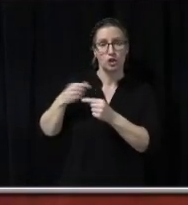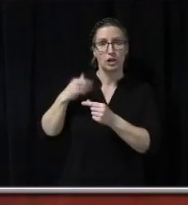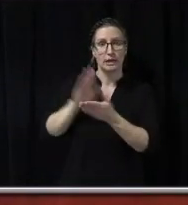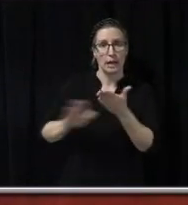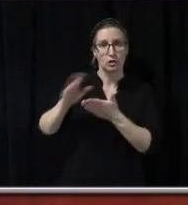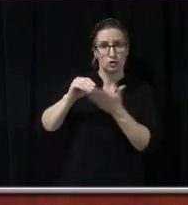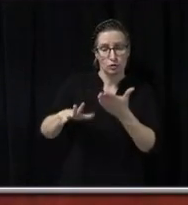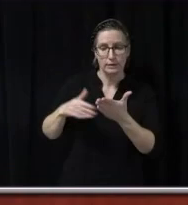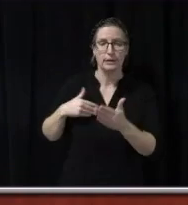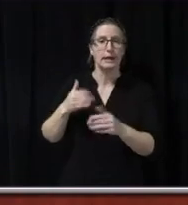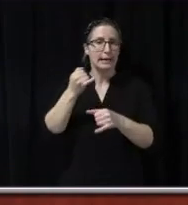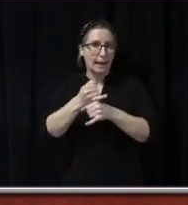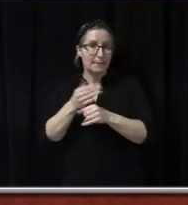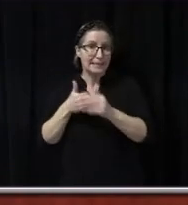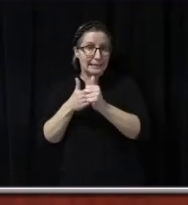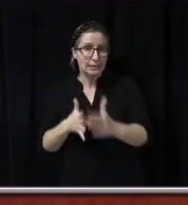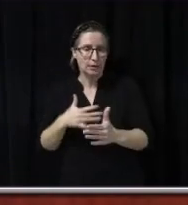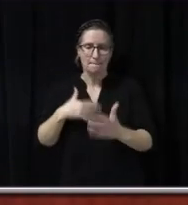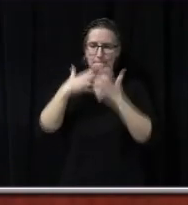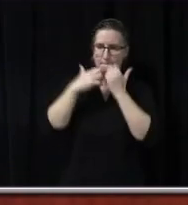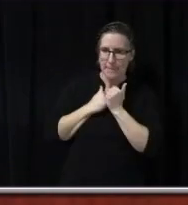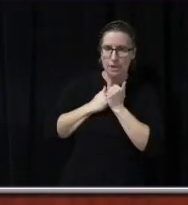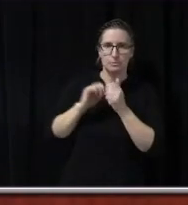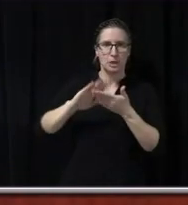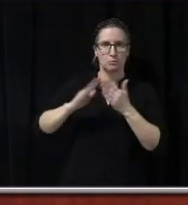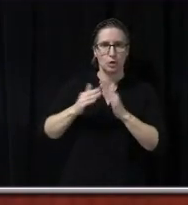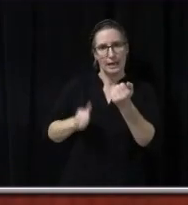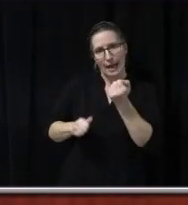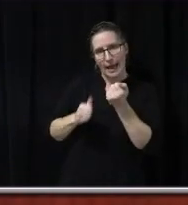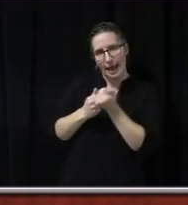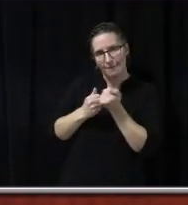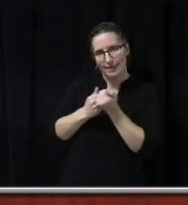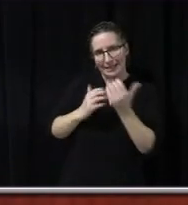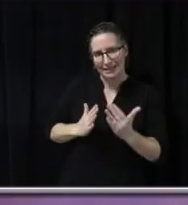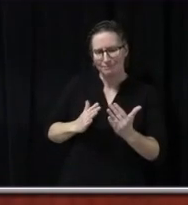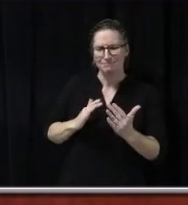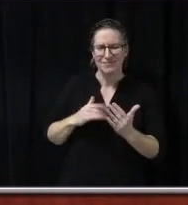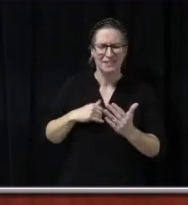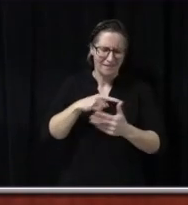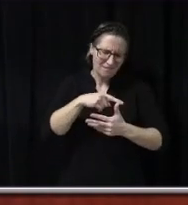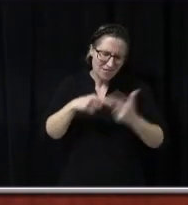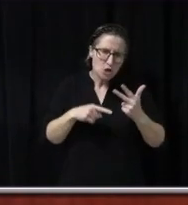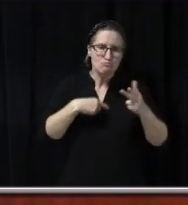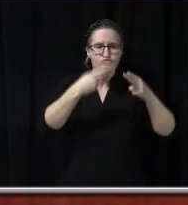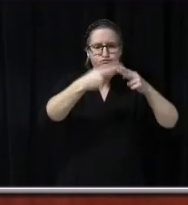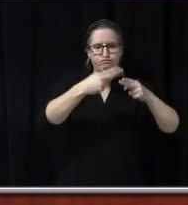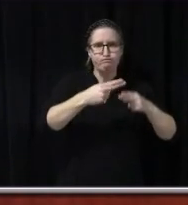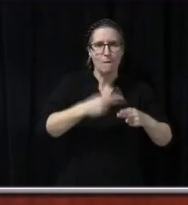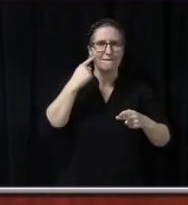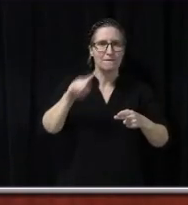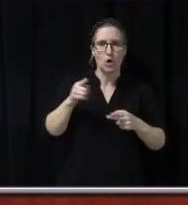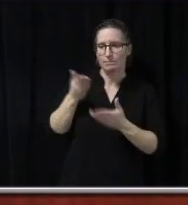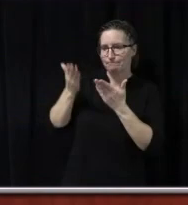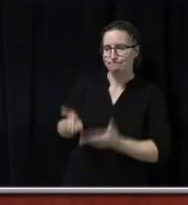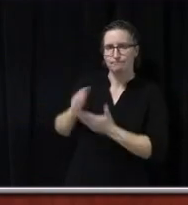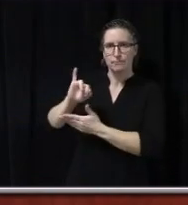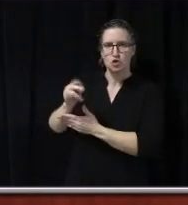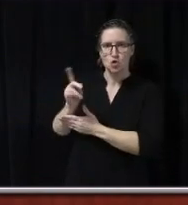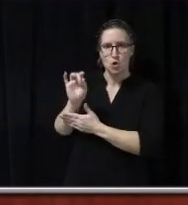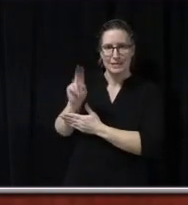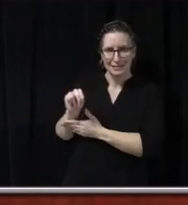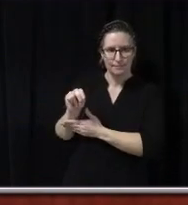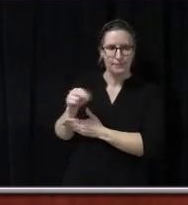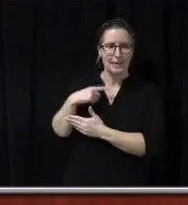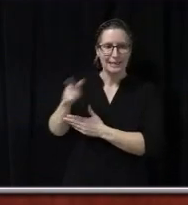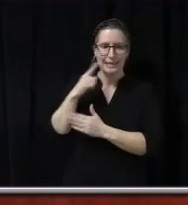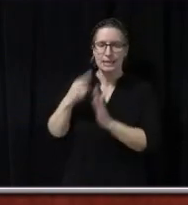campus leader, passionate community advocate. Those are just some of the titles that describe Jordyn, someone who exemplifies